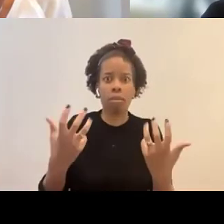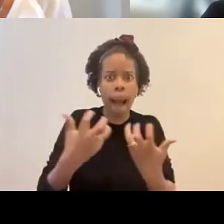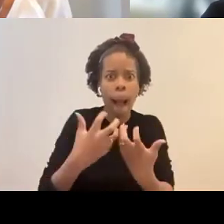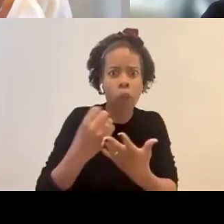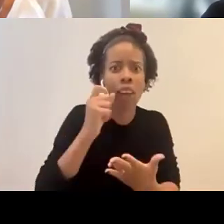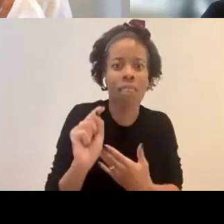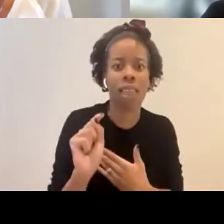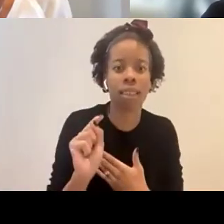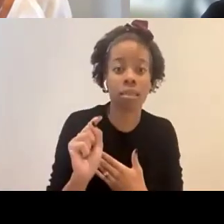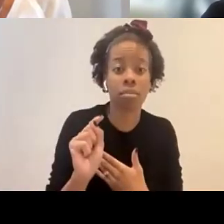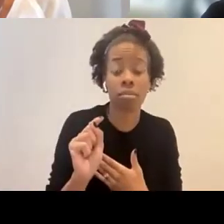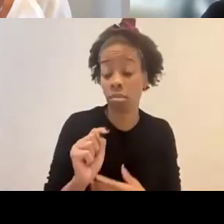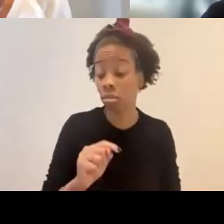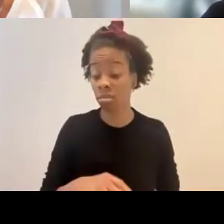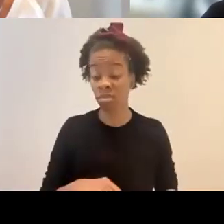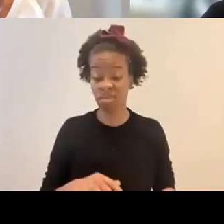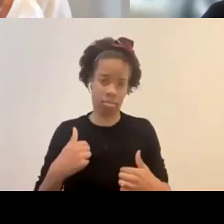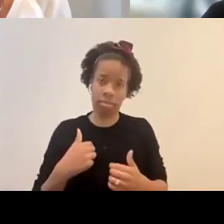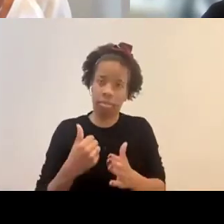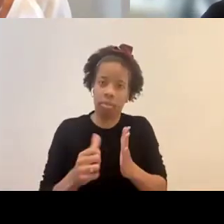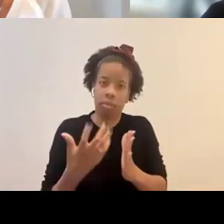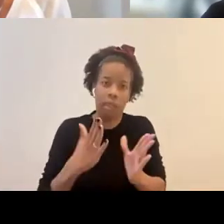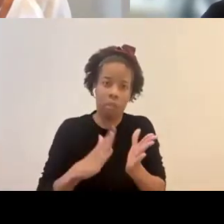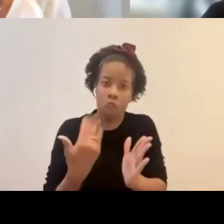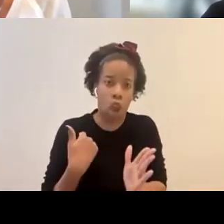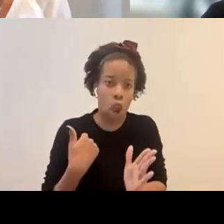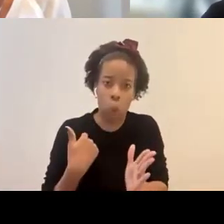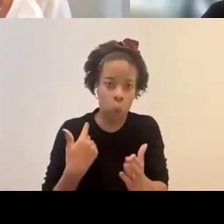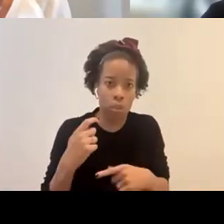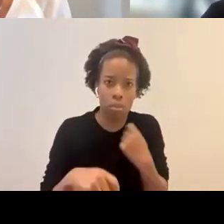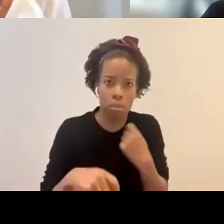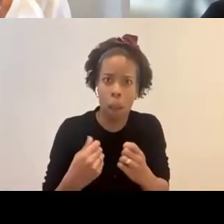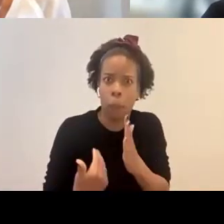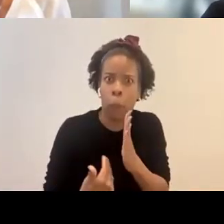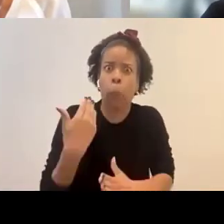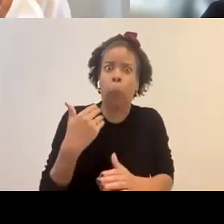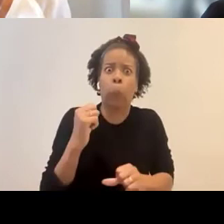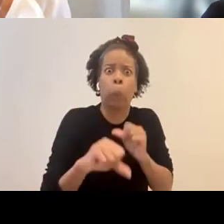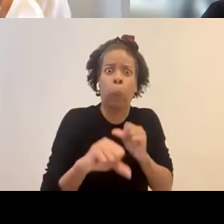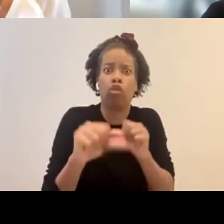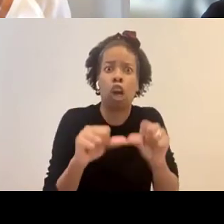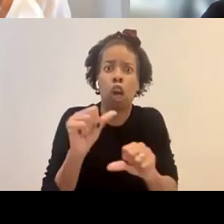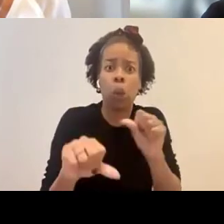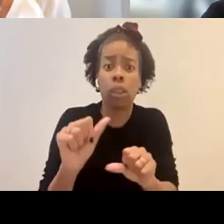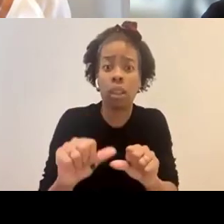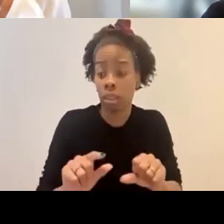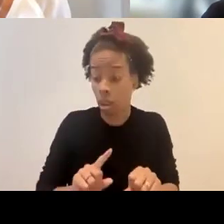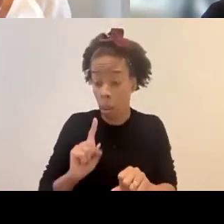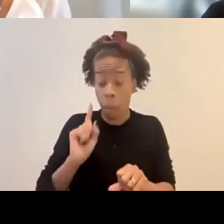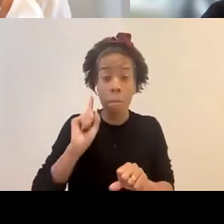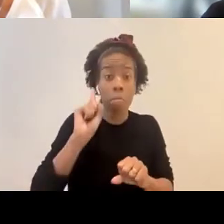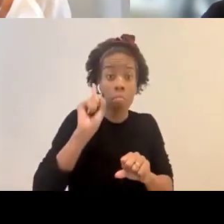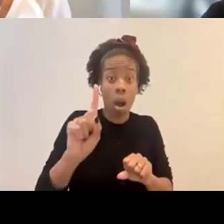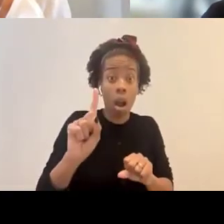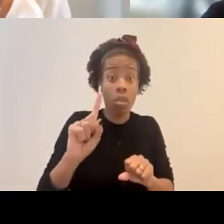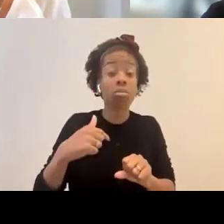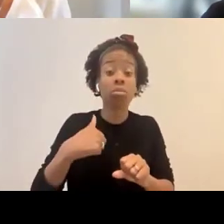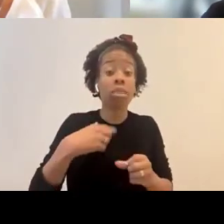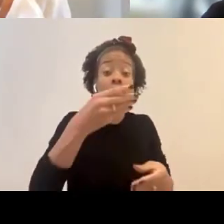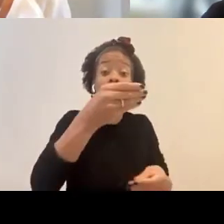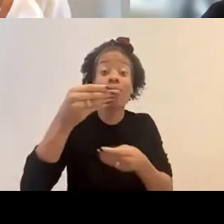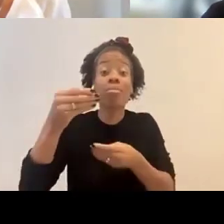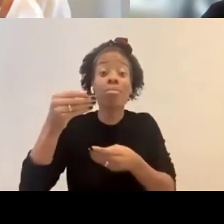maybe 5 months into this, so it's a very new process. But when I found the report that